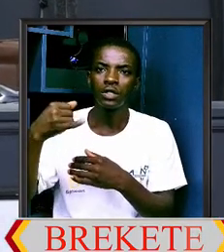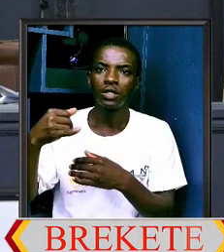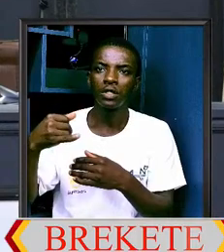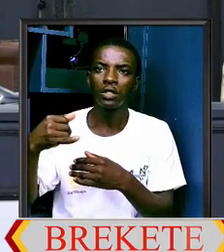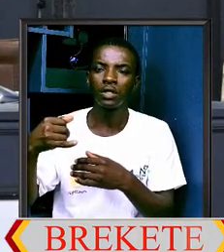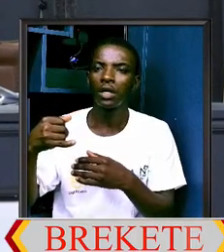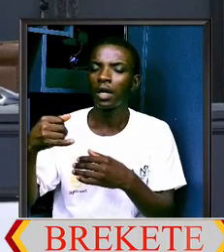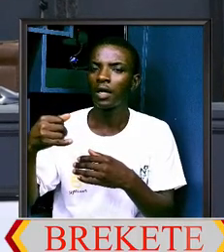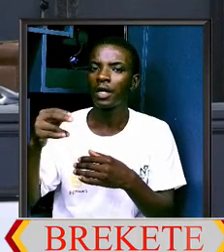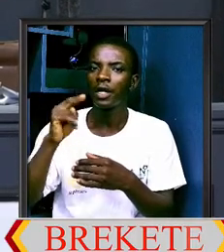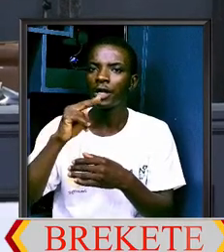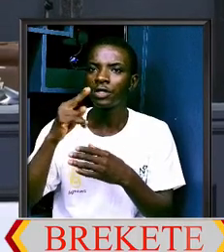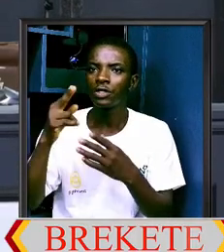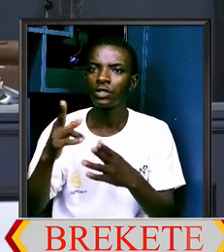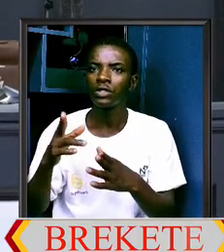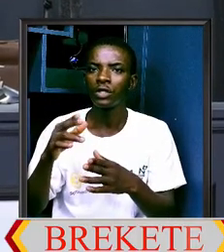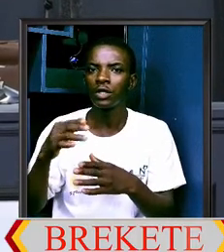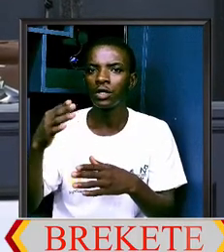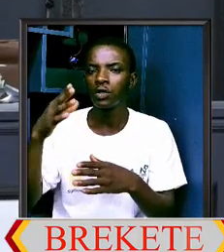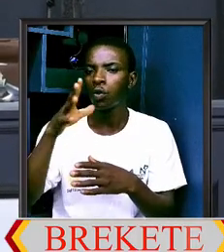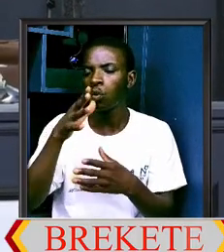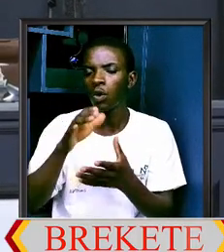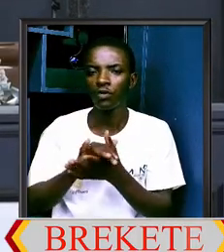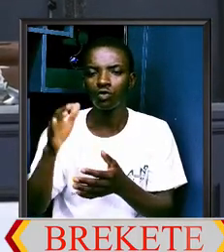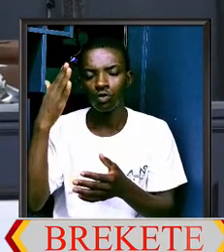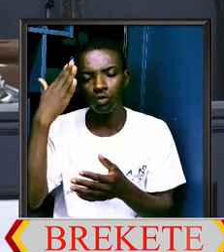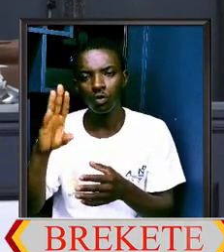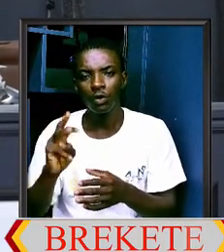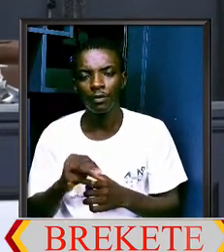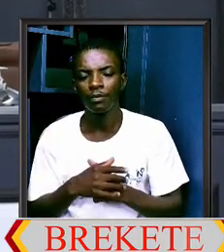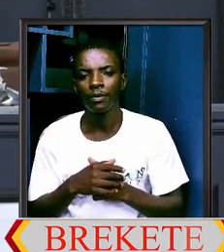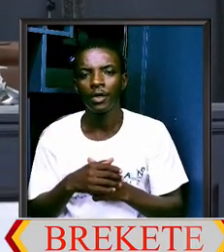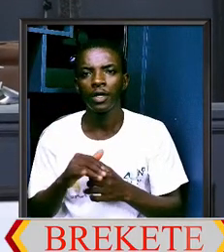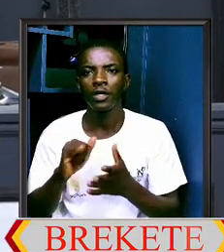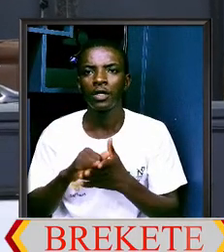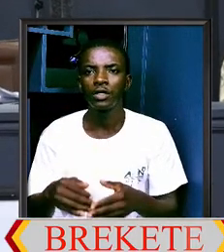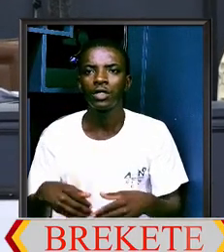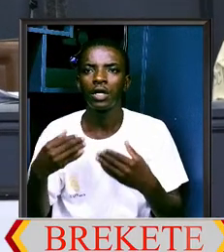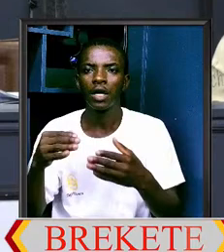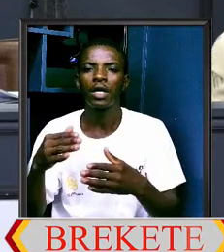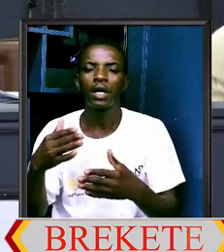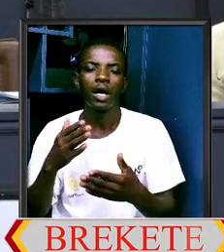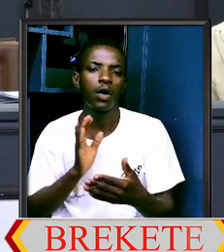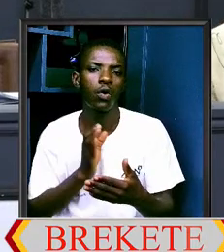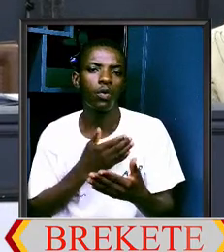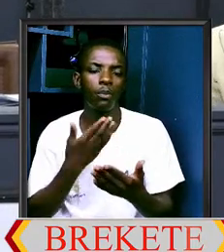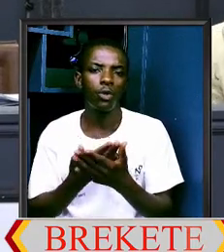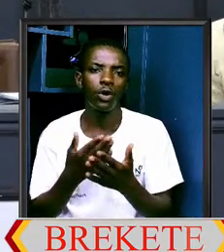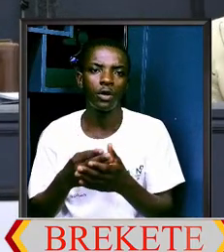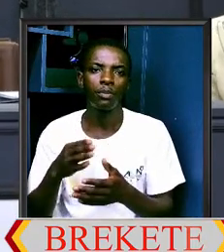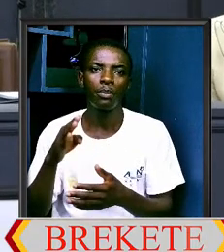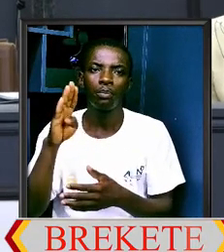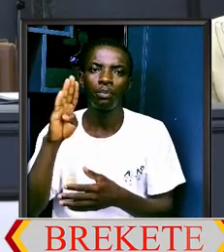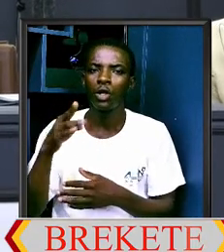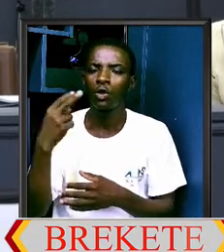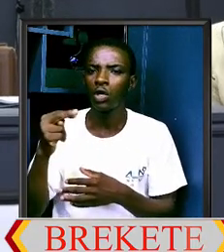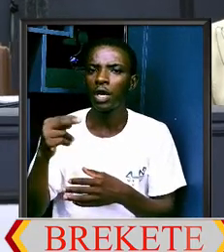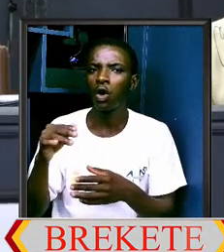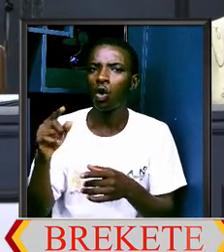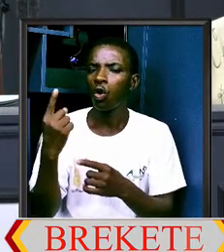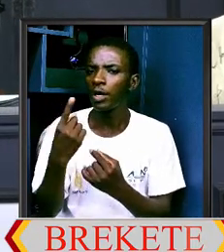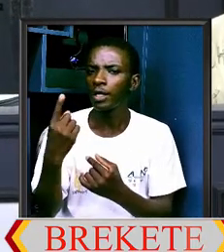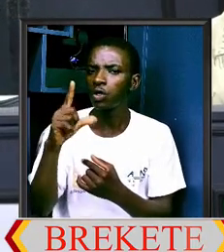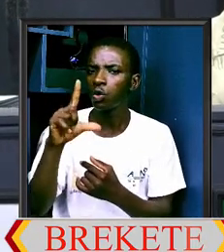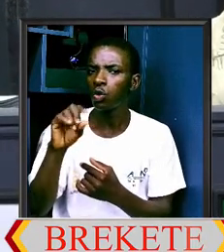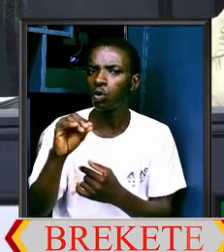United States president. His wife no go recognize them. Now they go carry our money, billions, to design ordinary